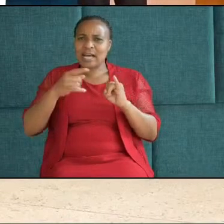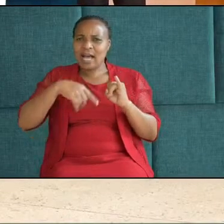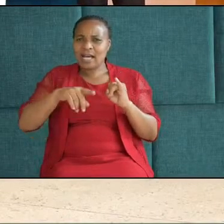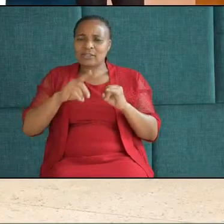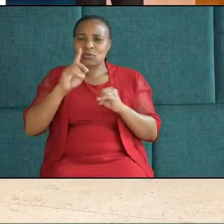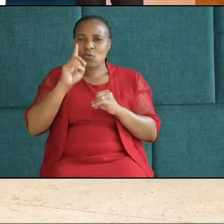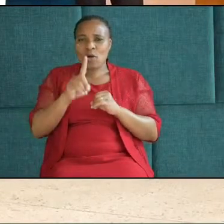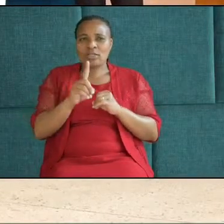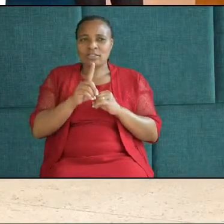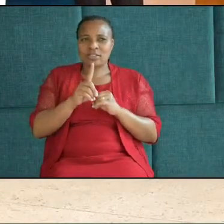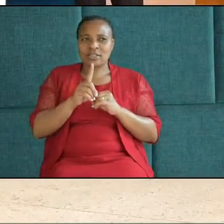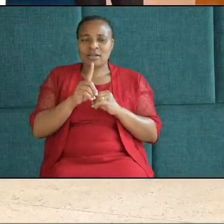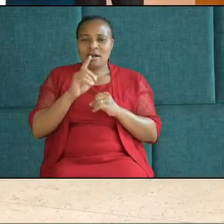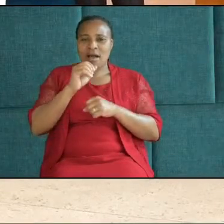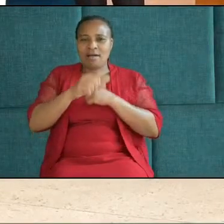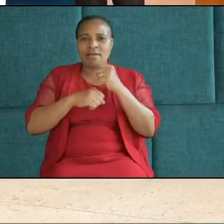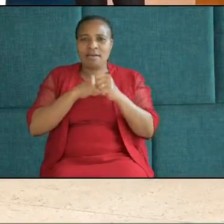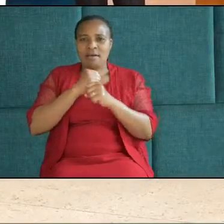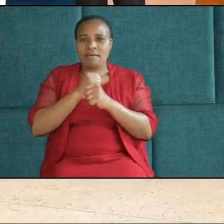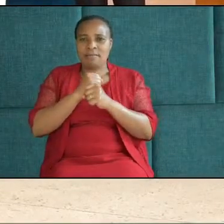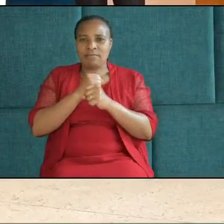year.